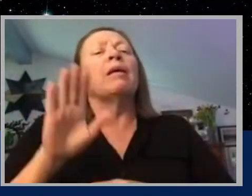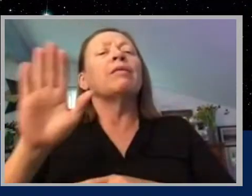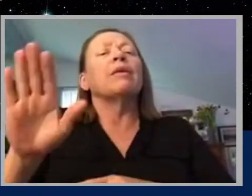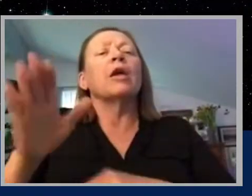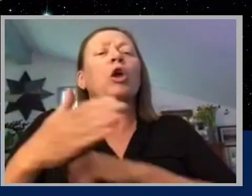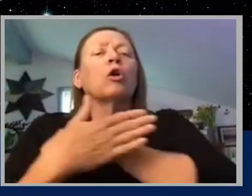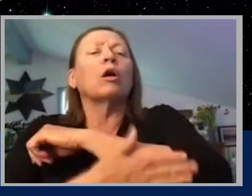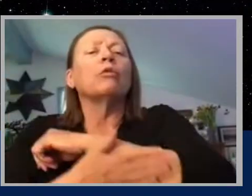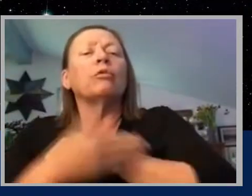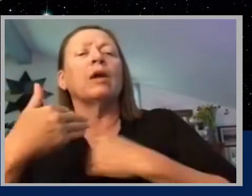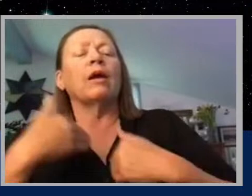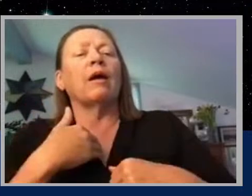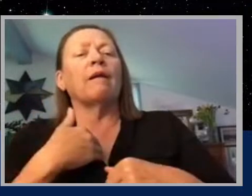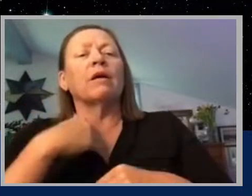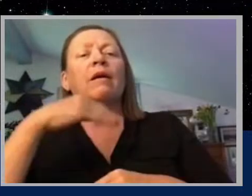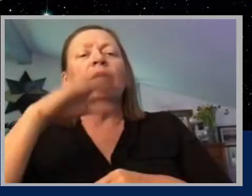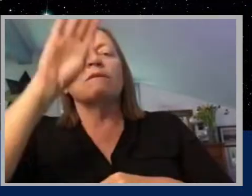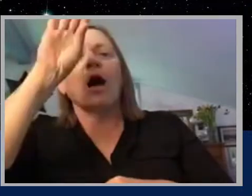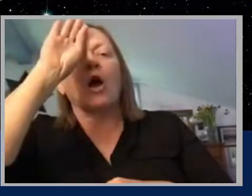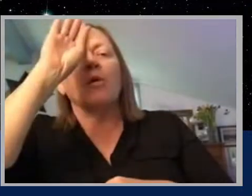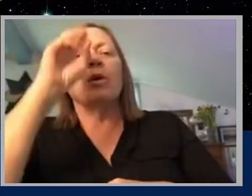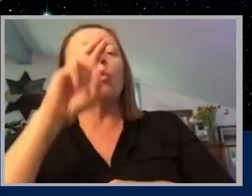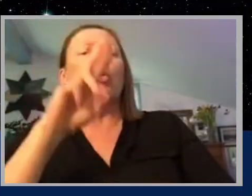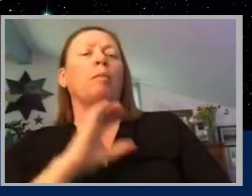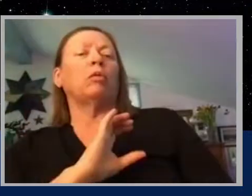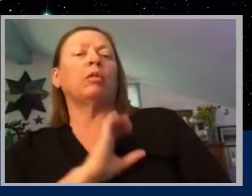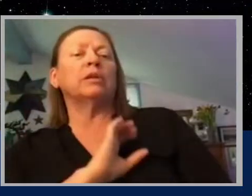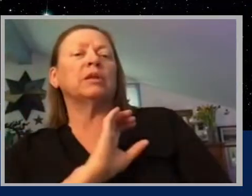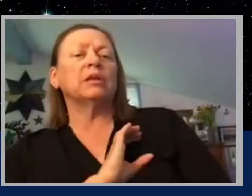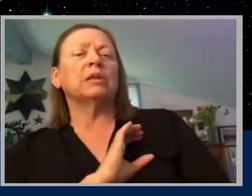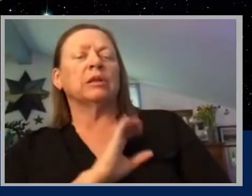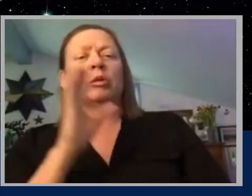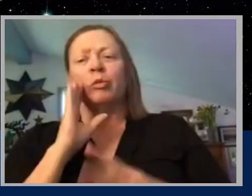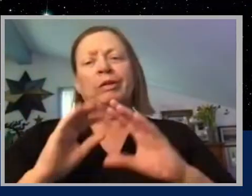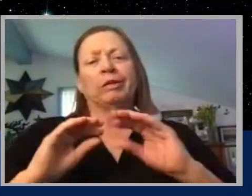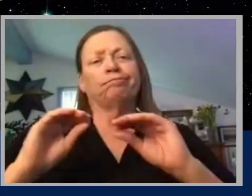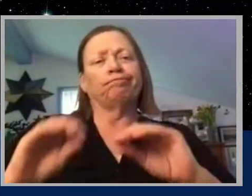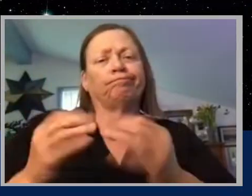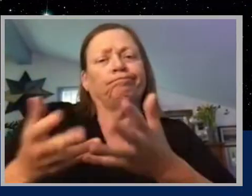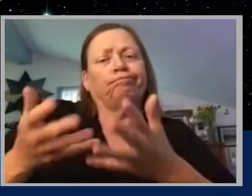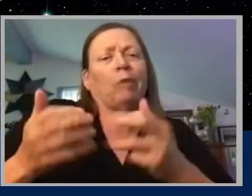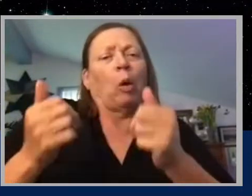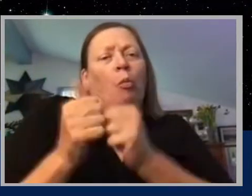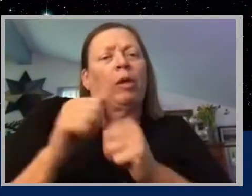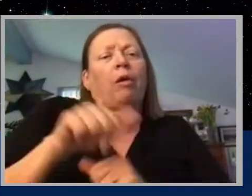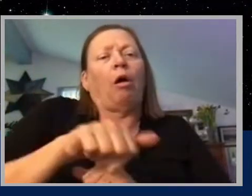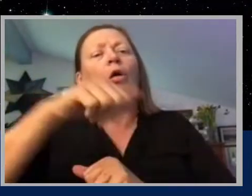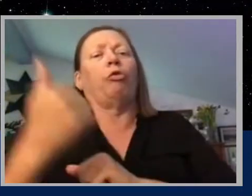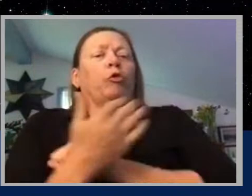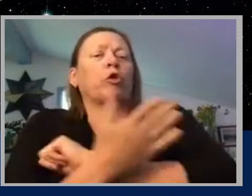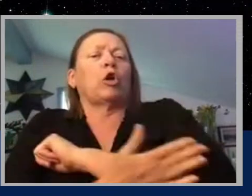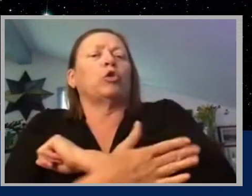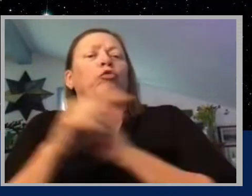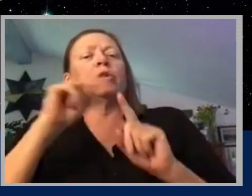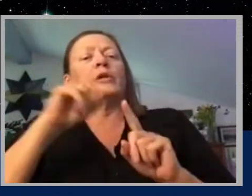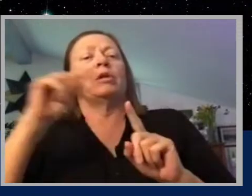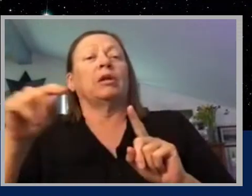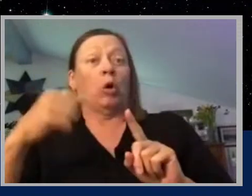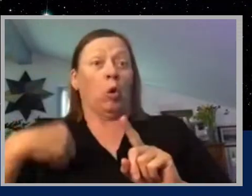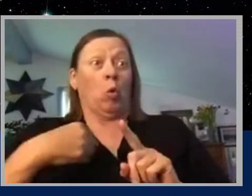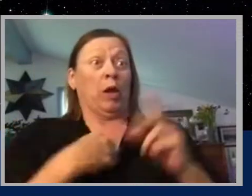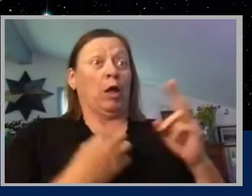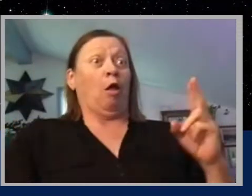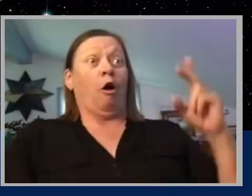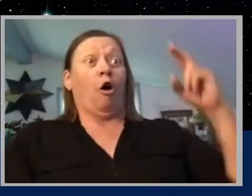lines, depending on what happened. But we've also engaged some of the countries that are along our launch trajectories to say, hey, there's a super